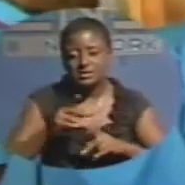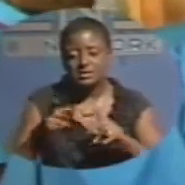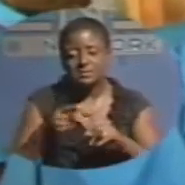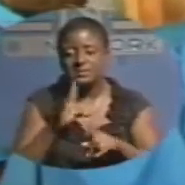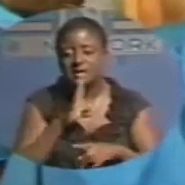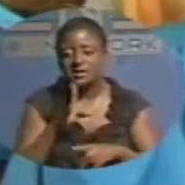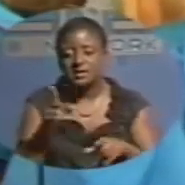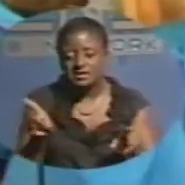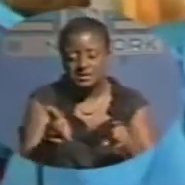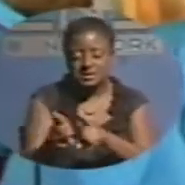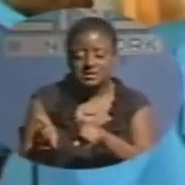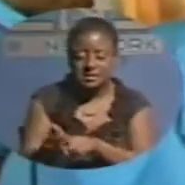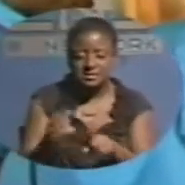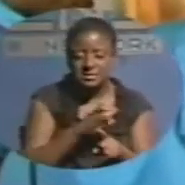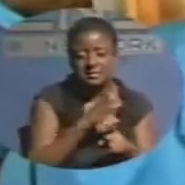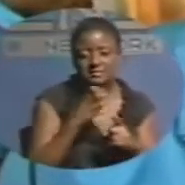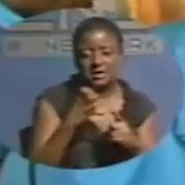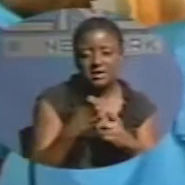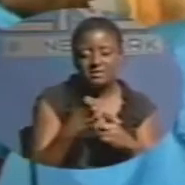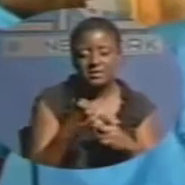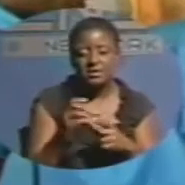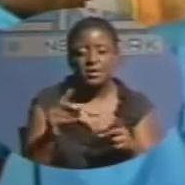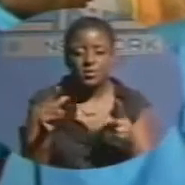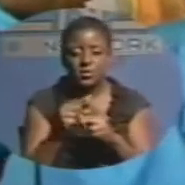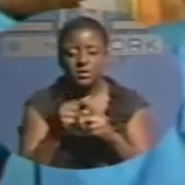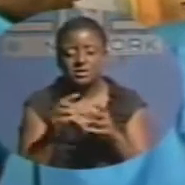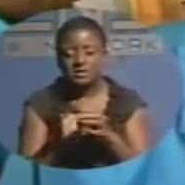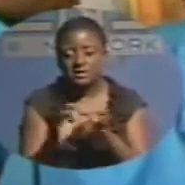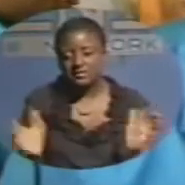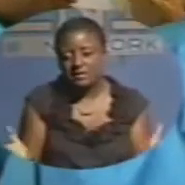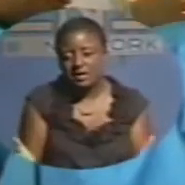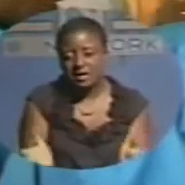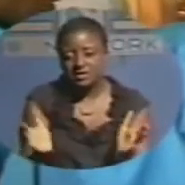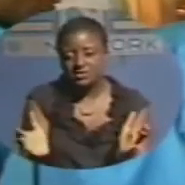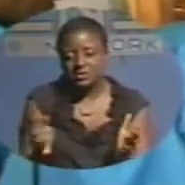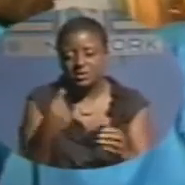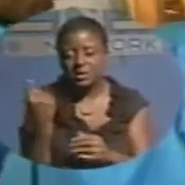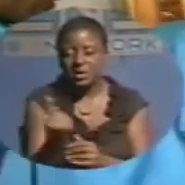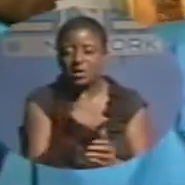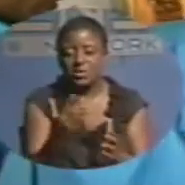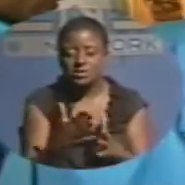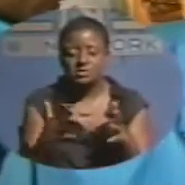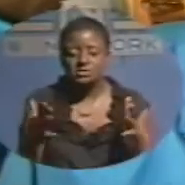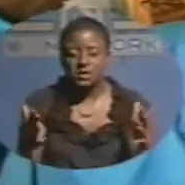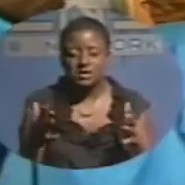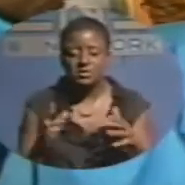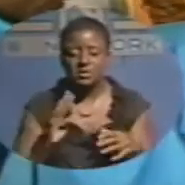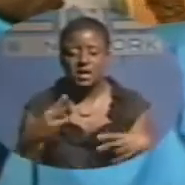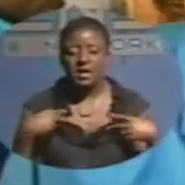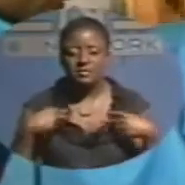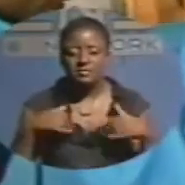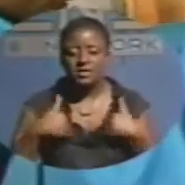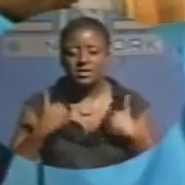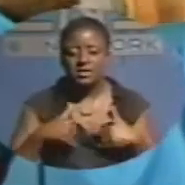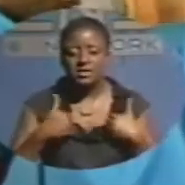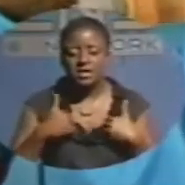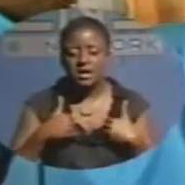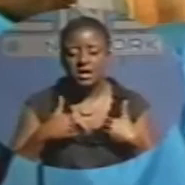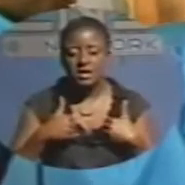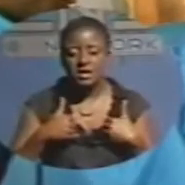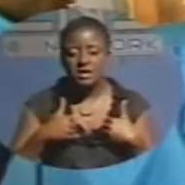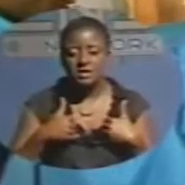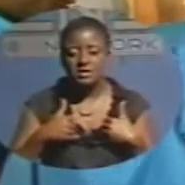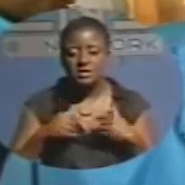us. The words of encouragement is always great. We got a young group of guys, very